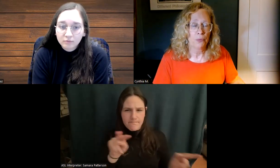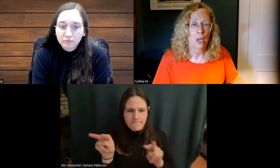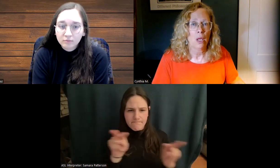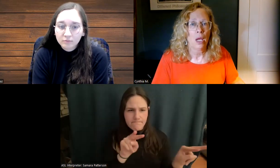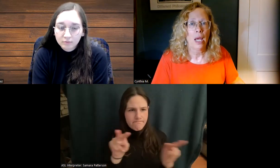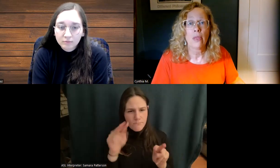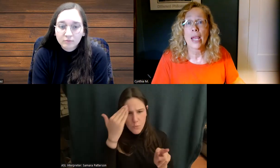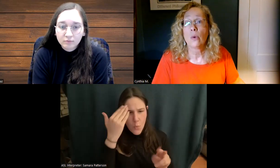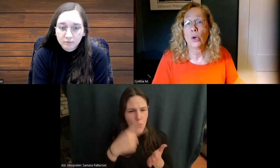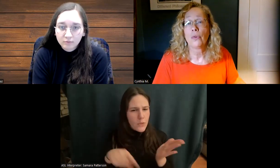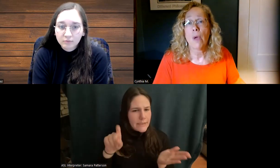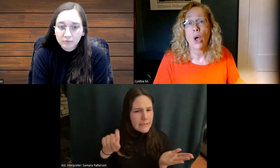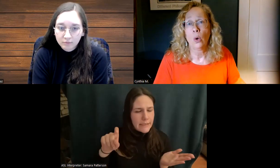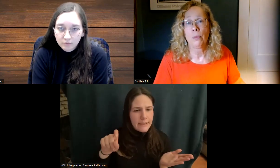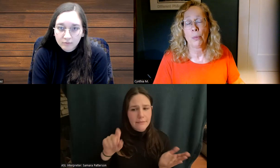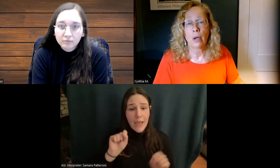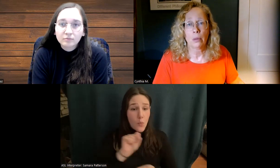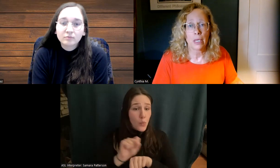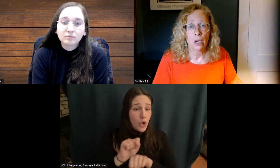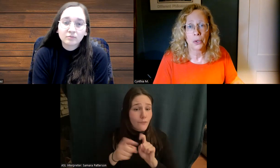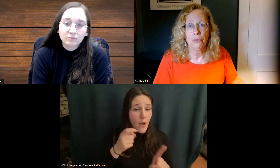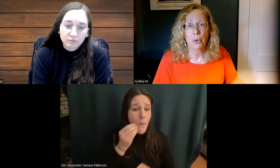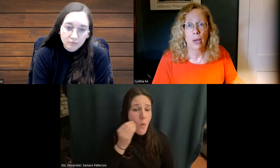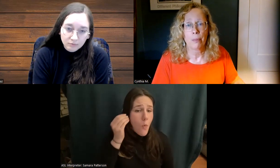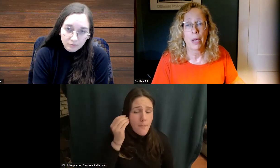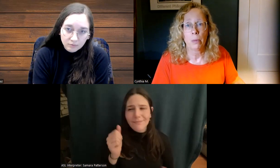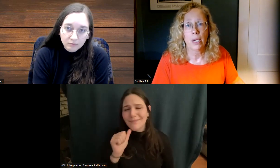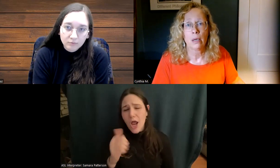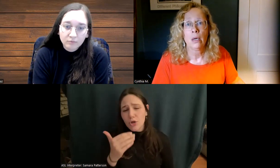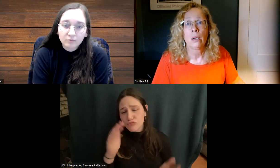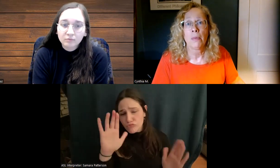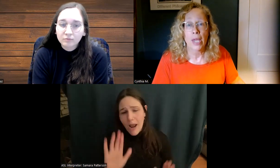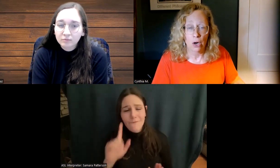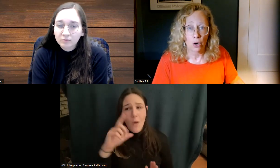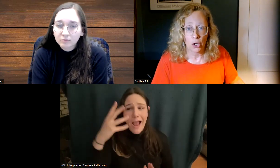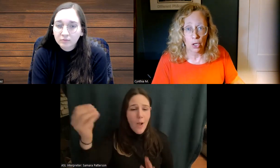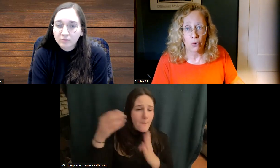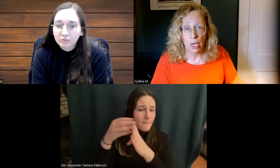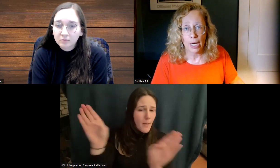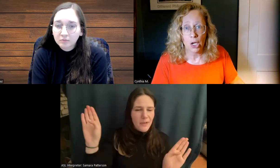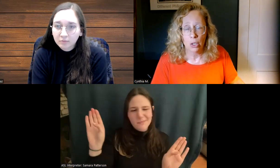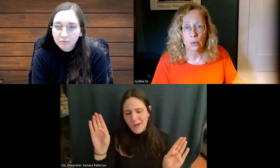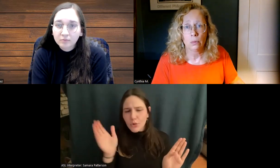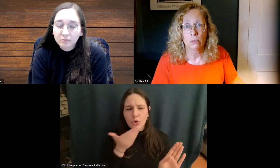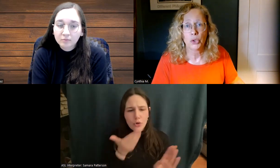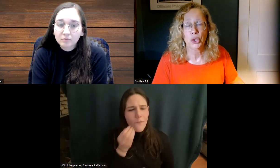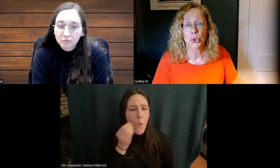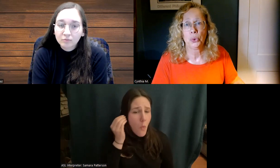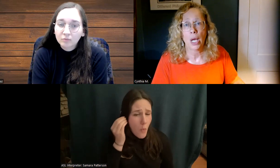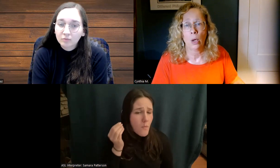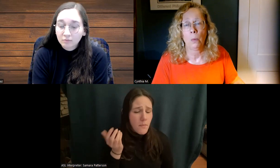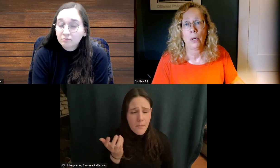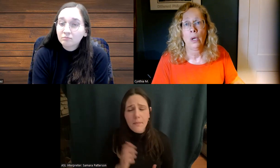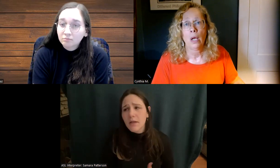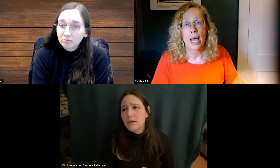needed, and they can work from home. They're probably not good for out in public, but they are good for like at home